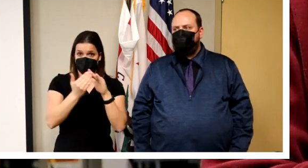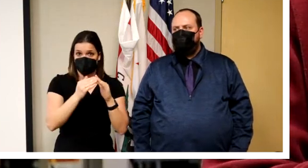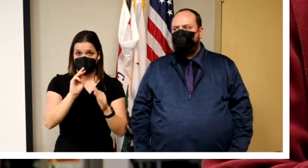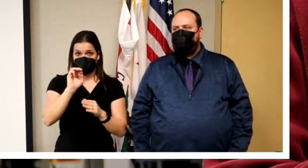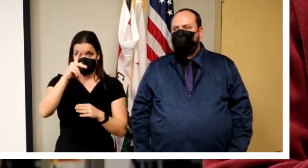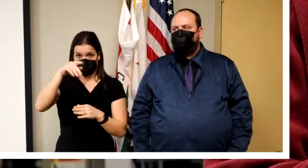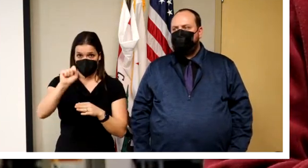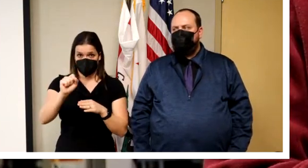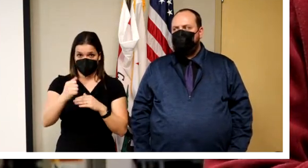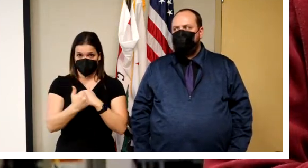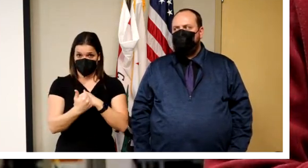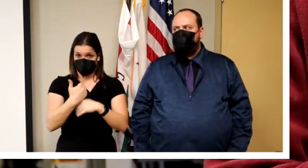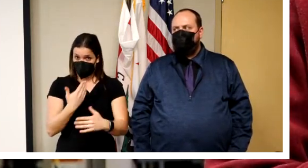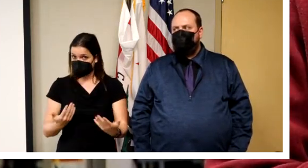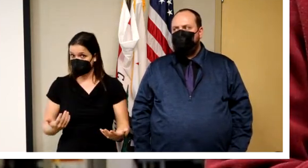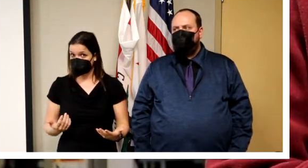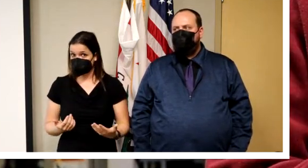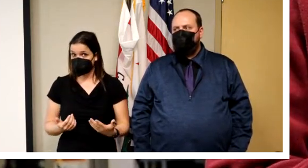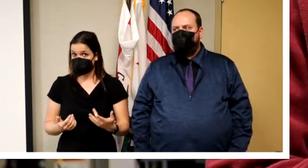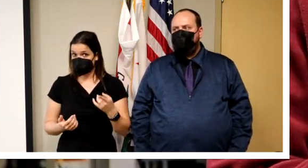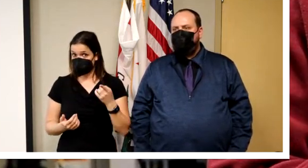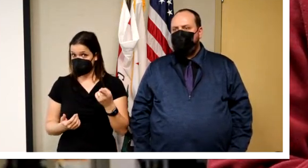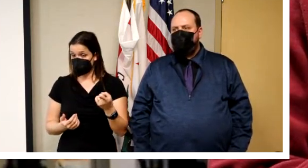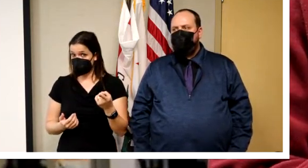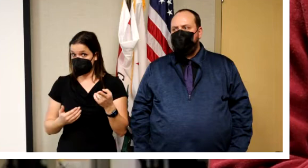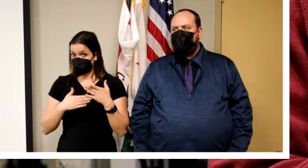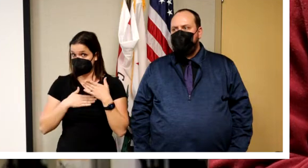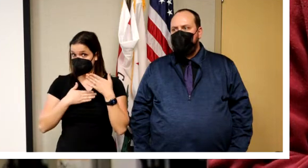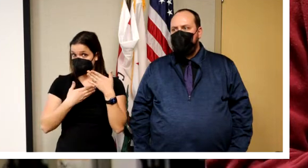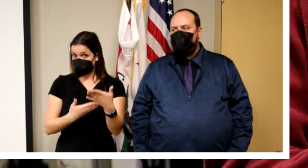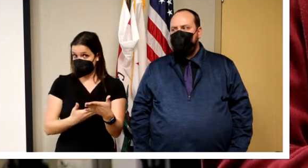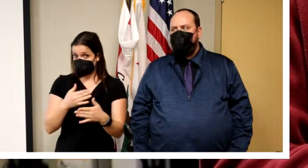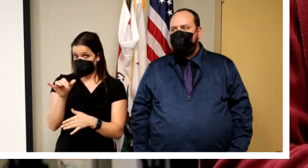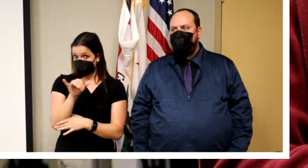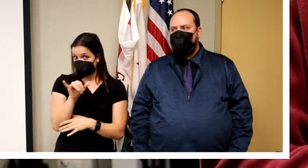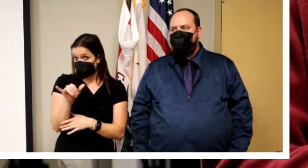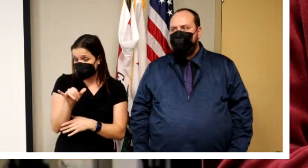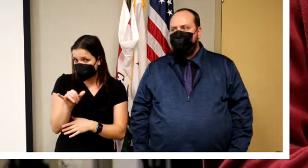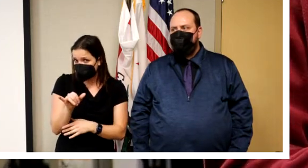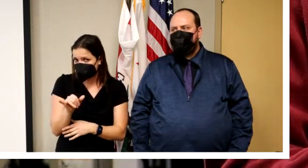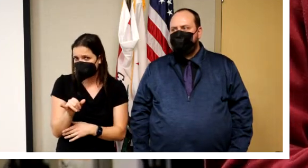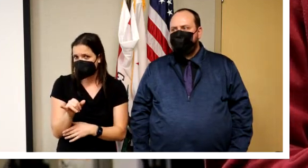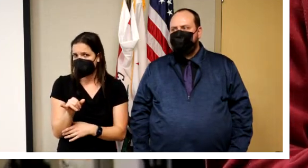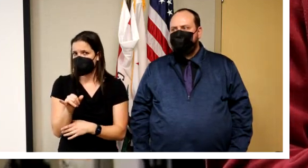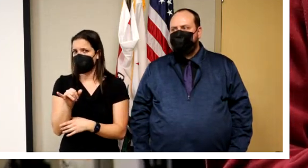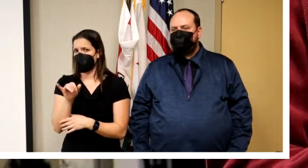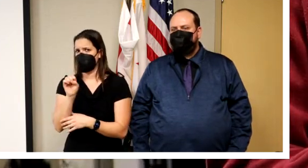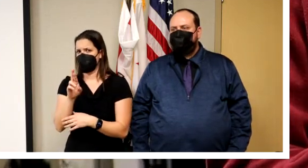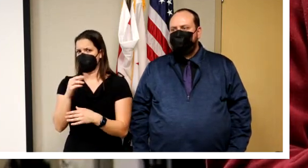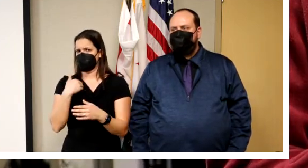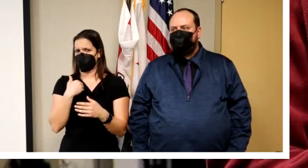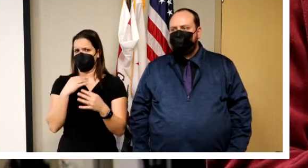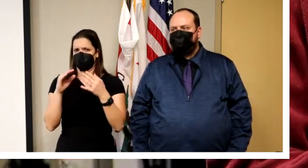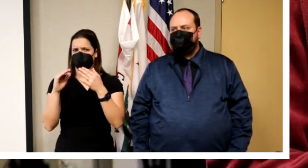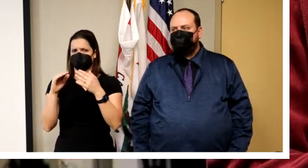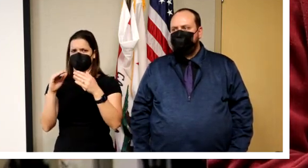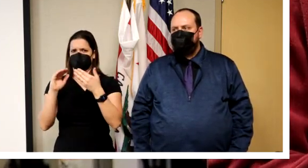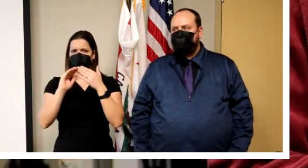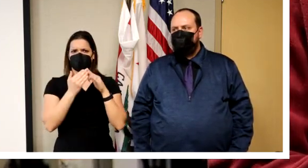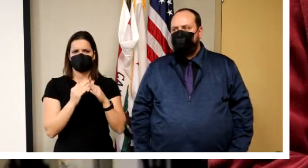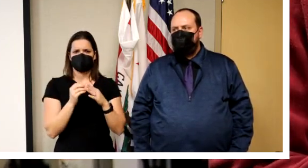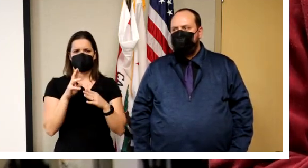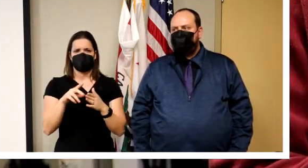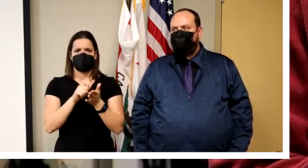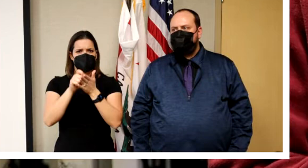maps that come in, would you present those, or would you have the community, the authors